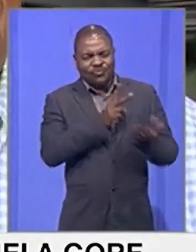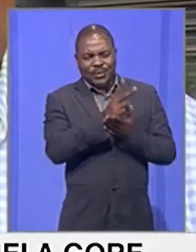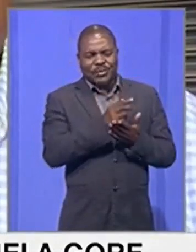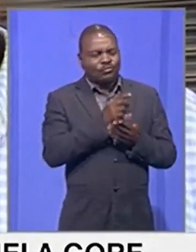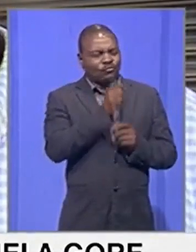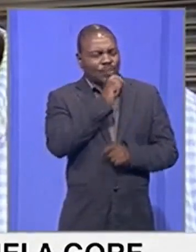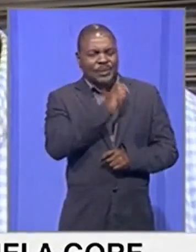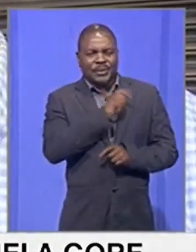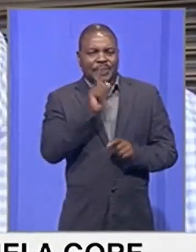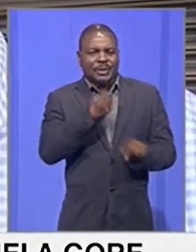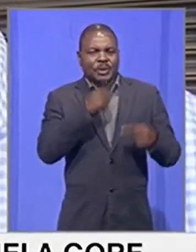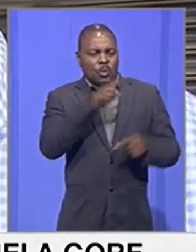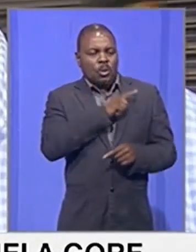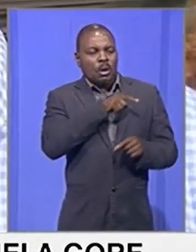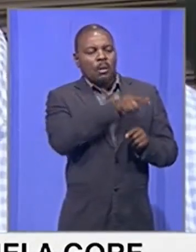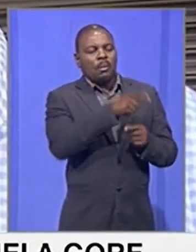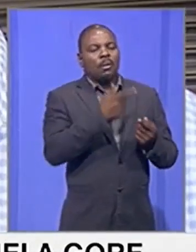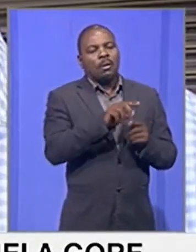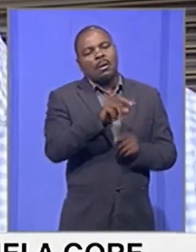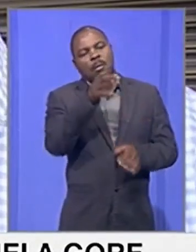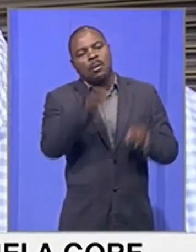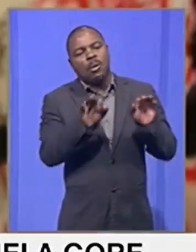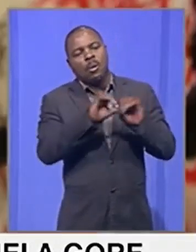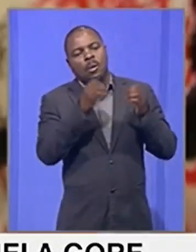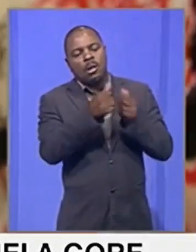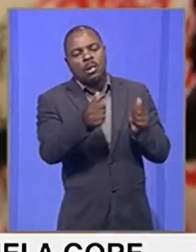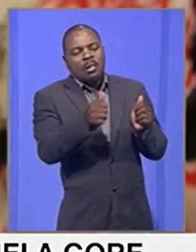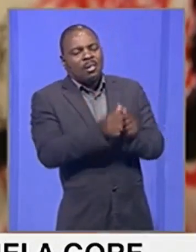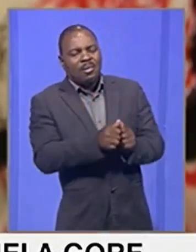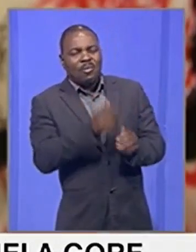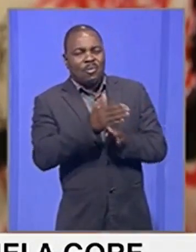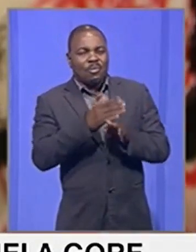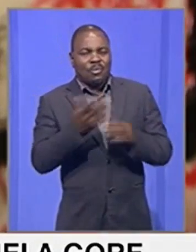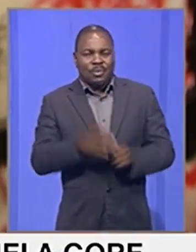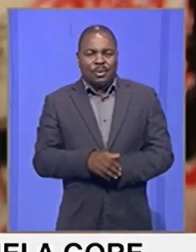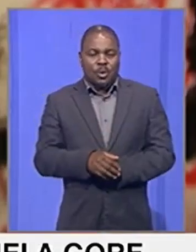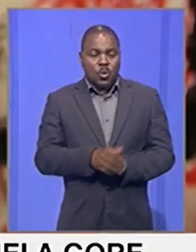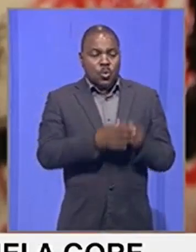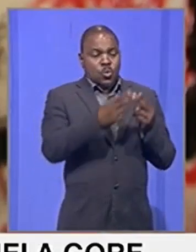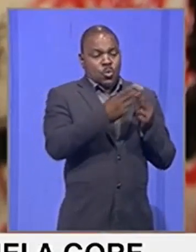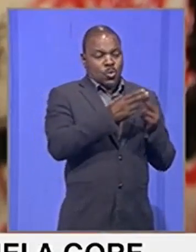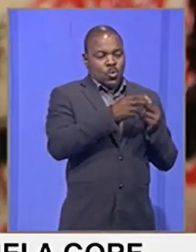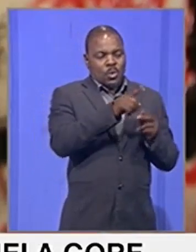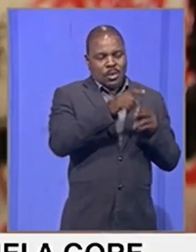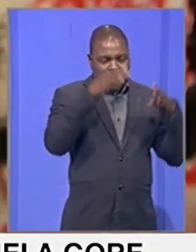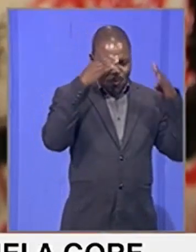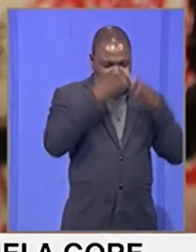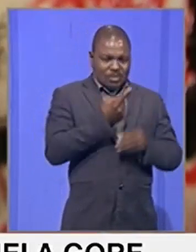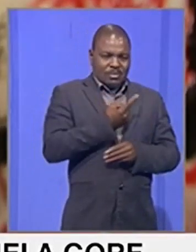go samagana le dikgwetlho tse di sa jeseng di welang kwa ditirong, go kgaolwa mo ditirong le maemo a kwa godimo a